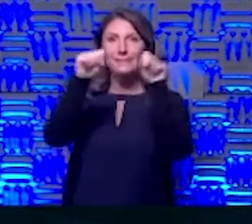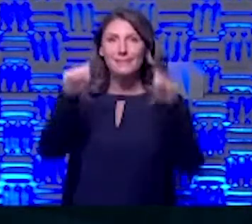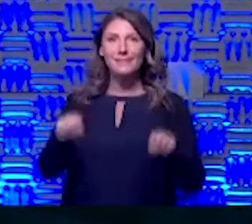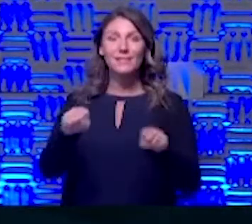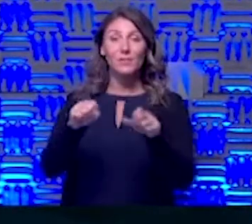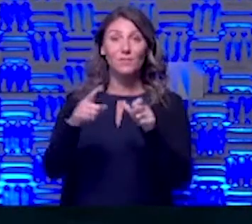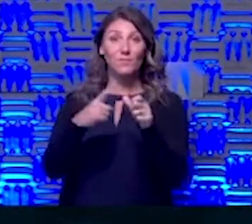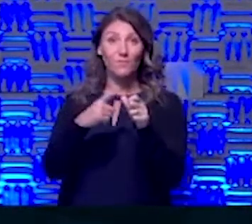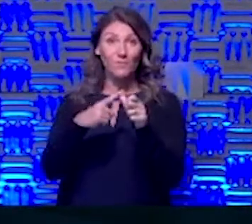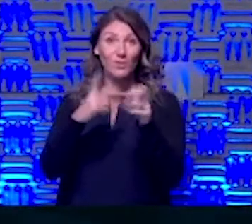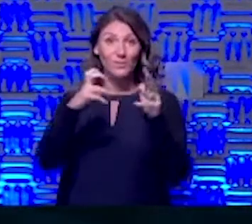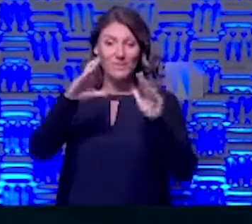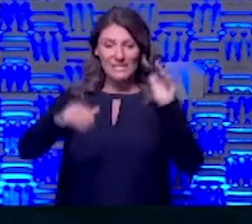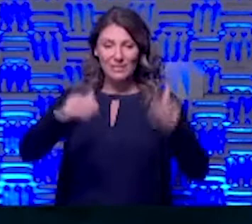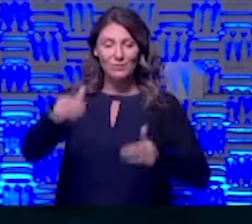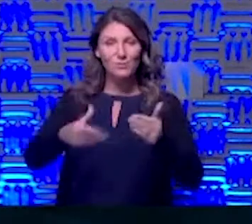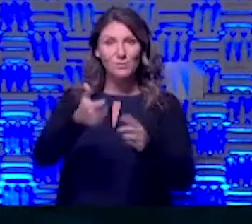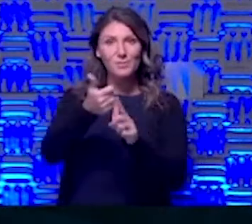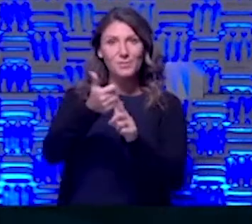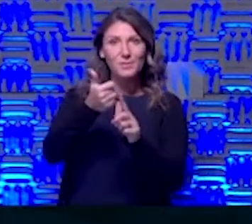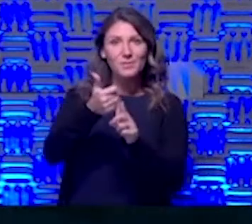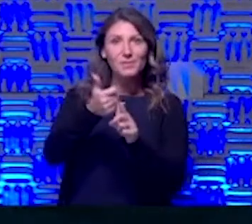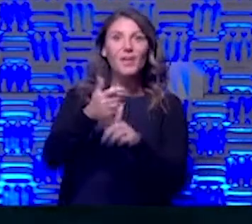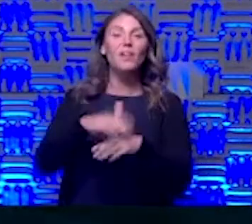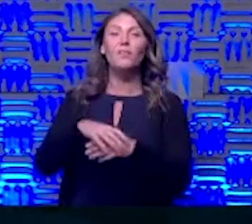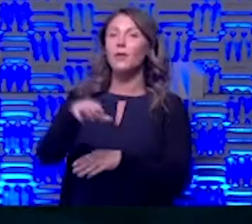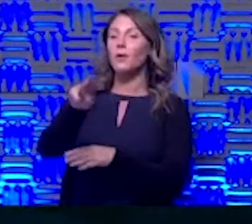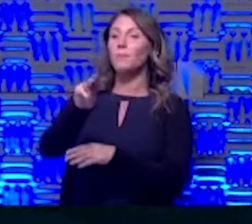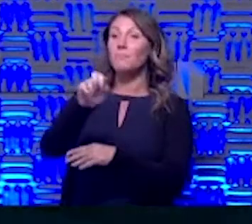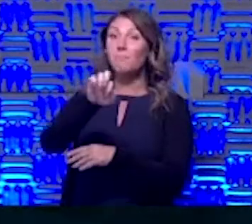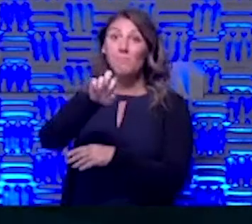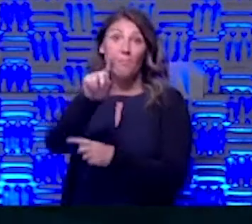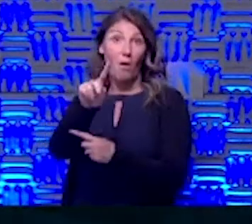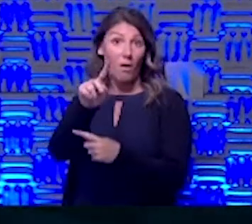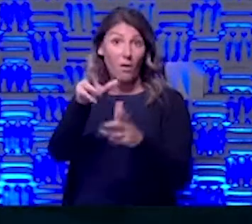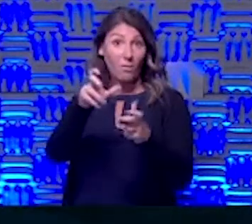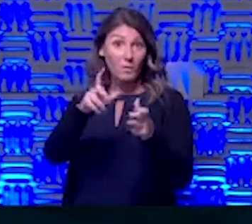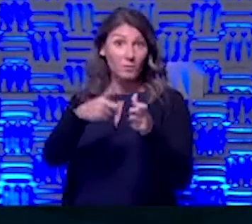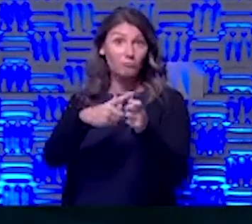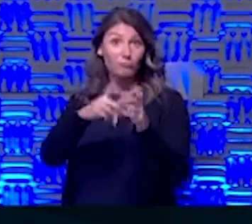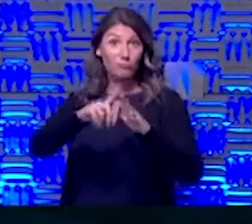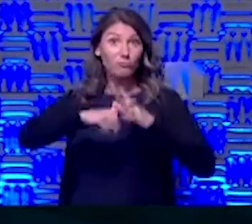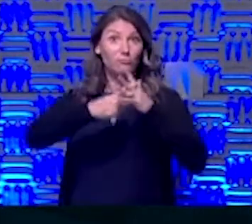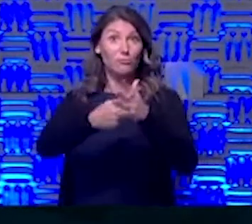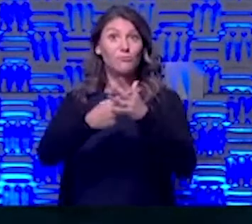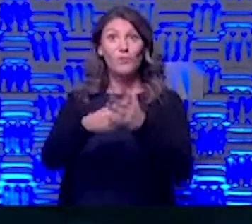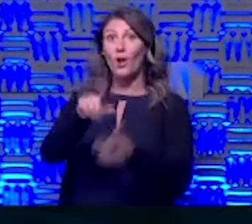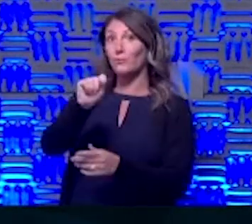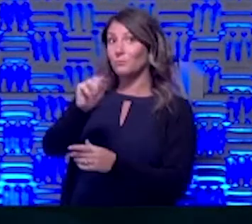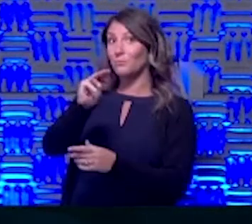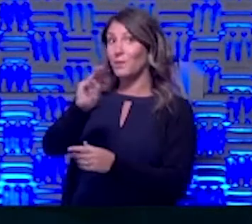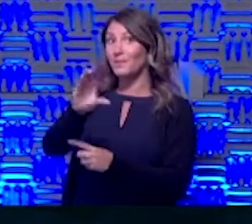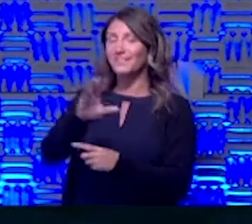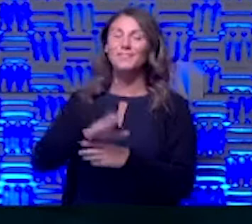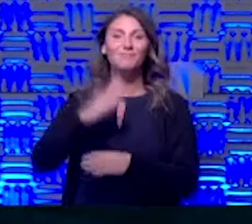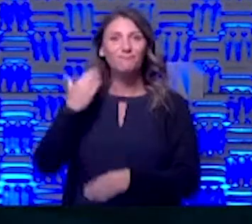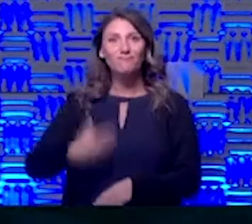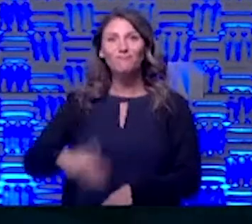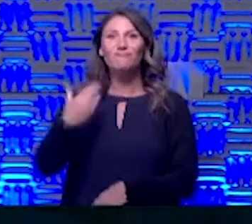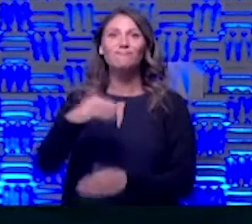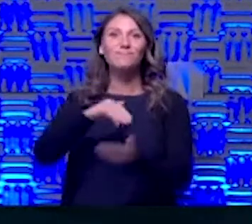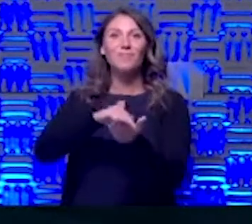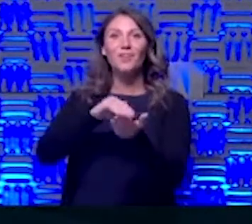let folks introduce themselves so we hear from them. Mark, do you want to lead off over at Truman? Sure. This is Mark Steele. I